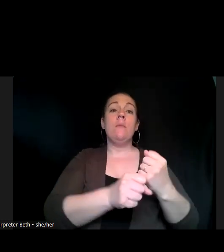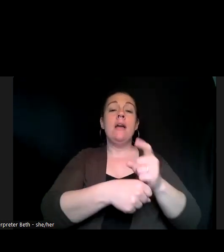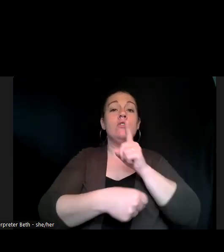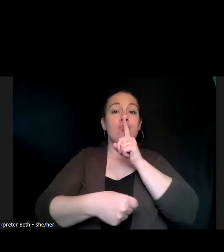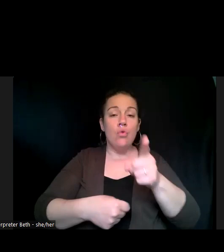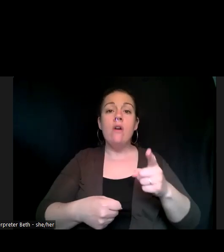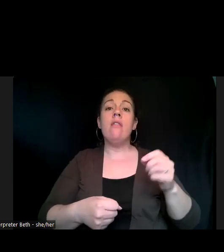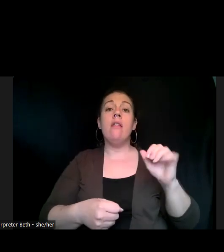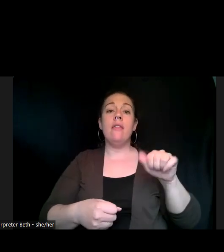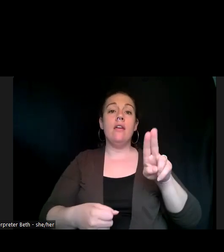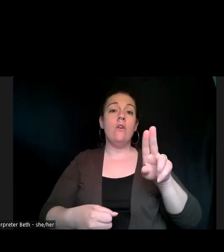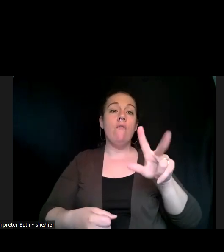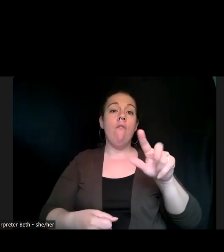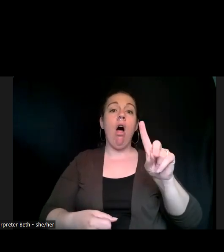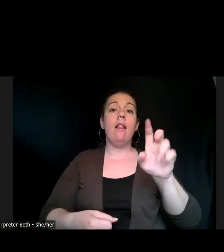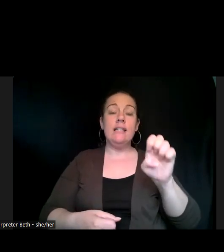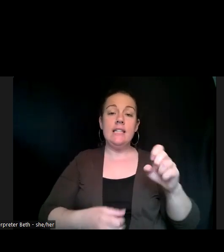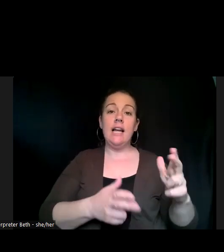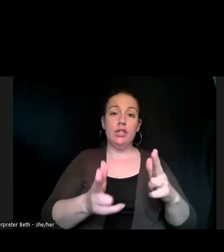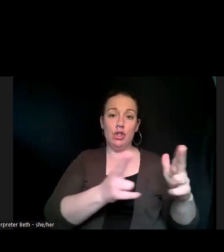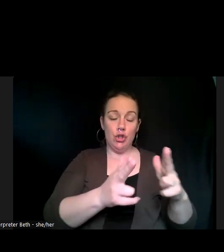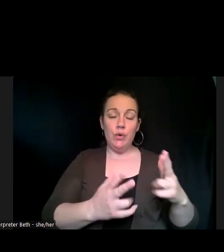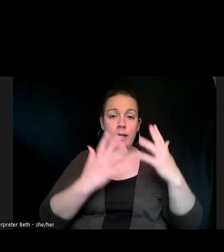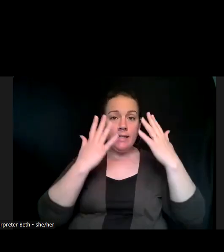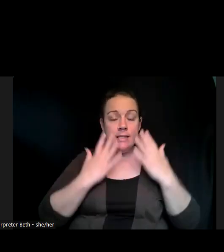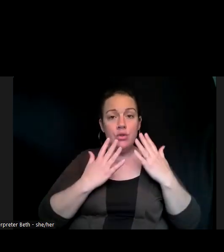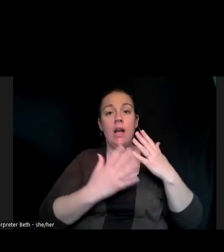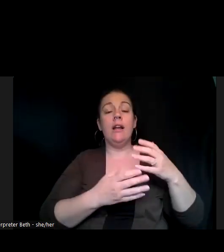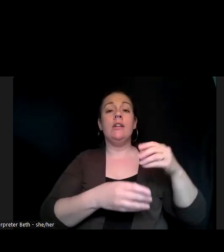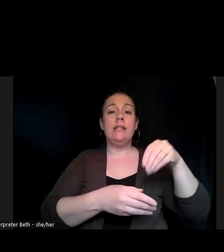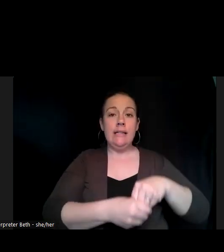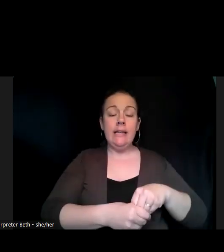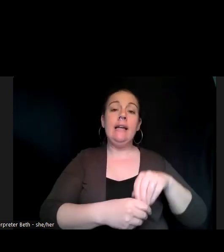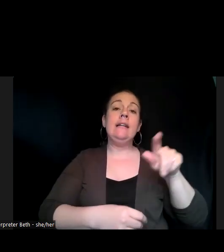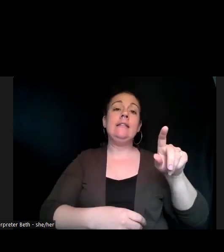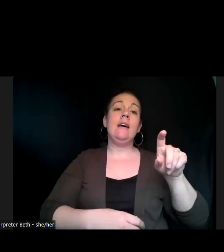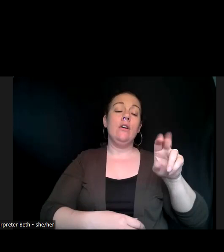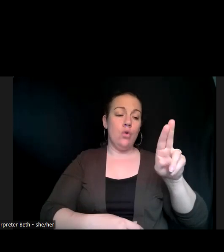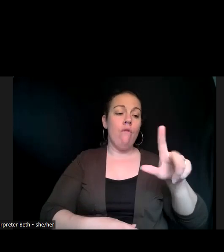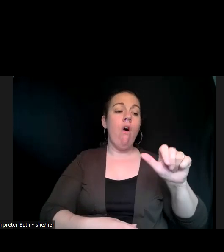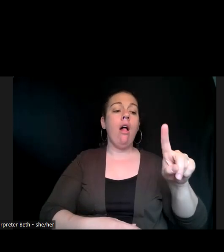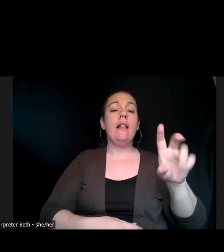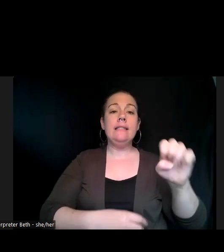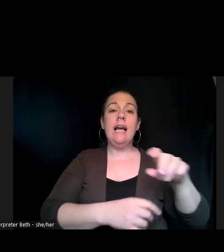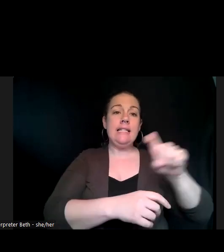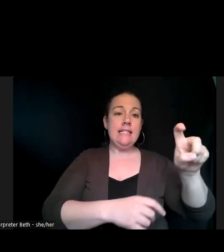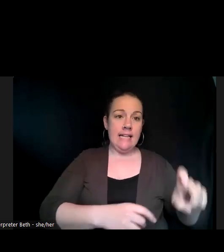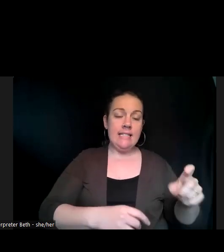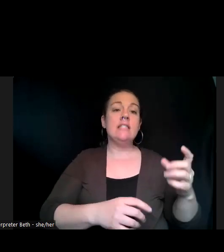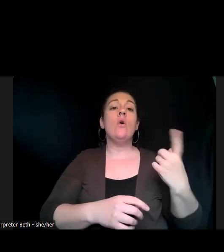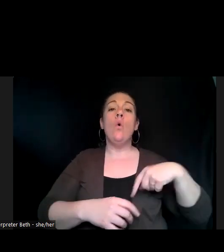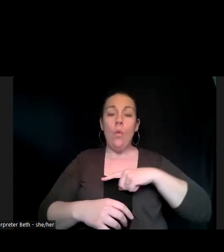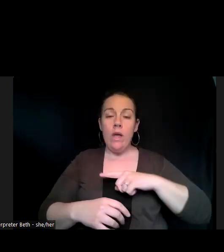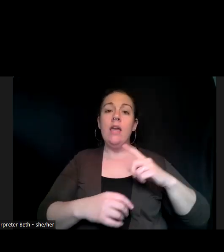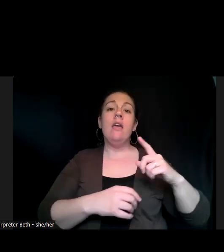ago to double the number of mental health professionals. Even with the first $1 billion that we rolled out in grants to increase the mental